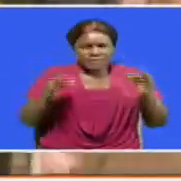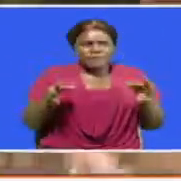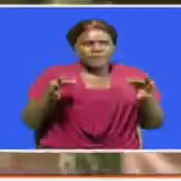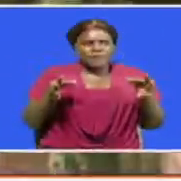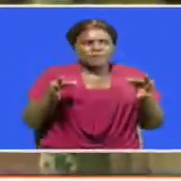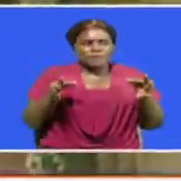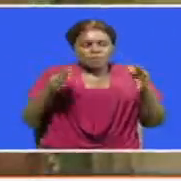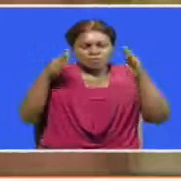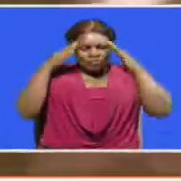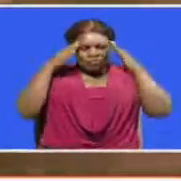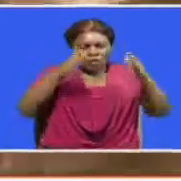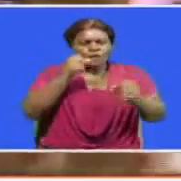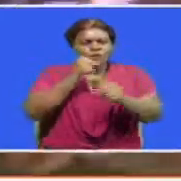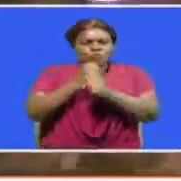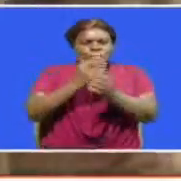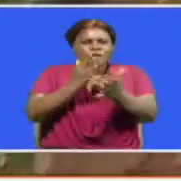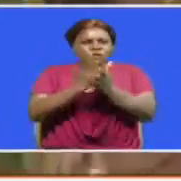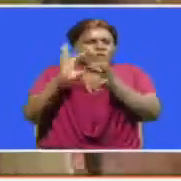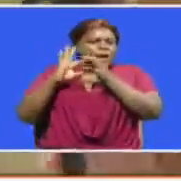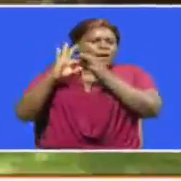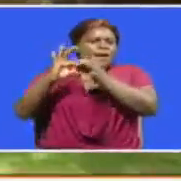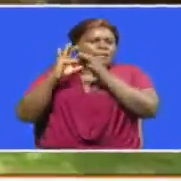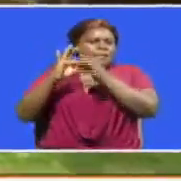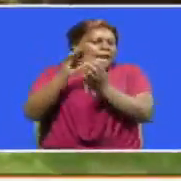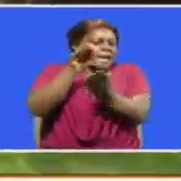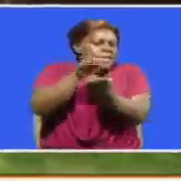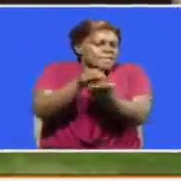all geared towards ensuring culture preservation.